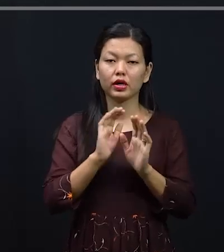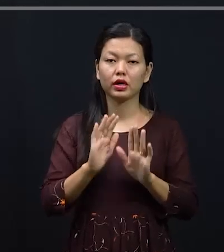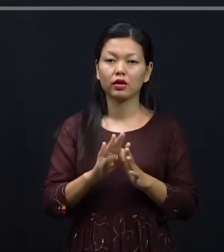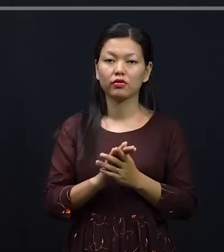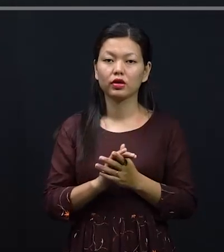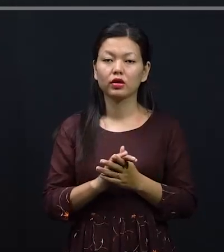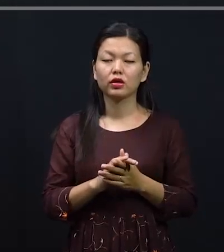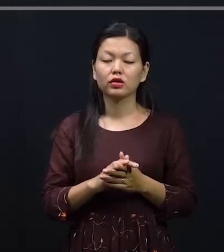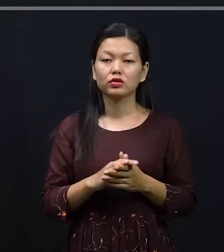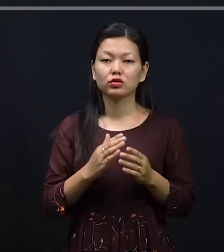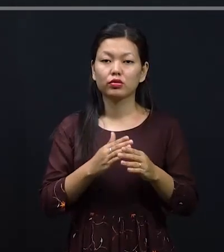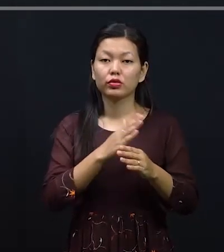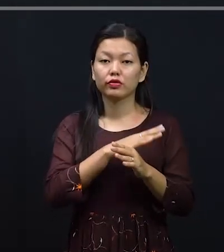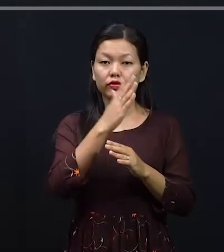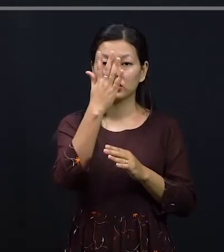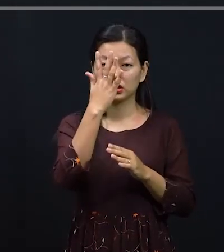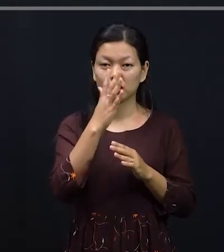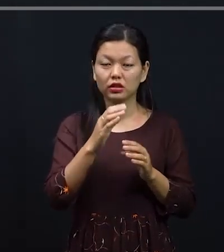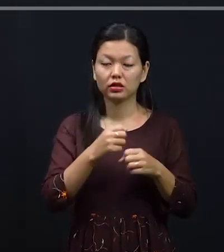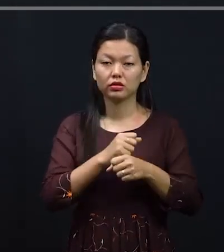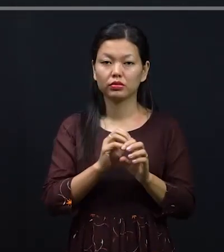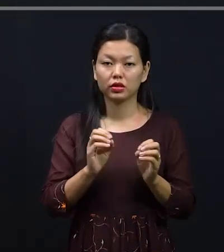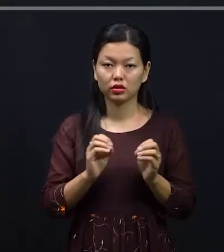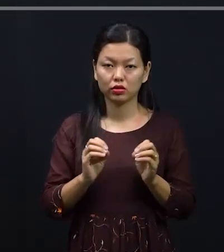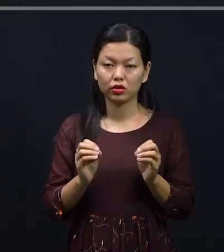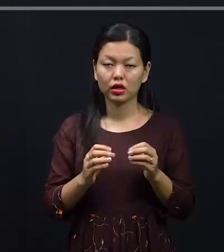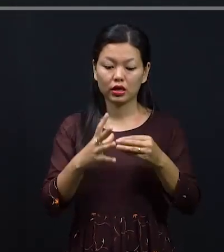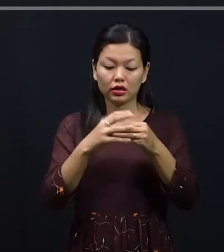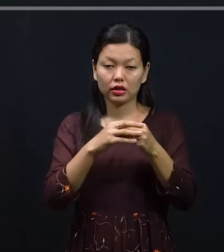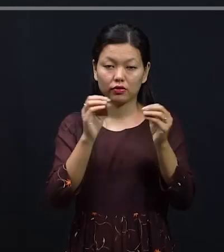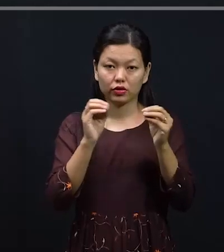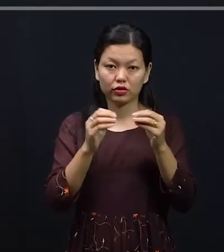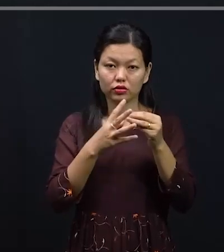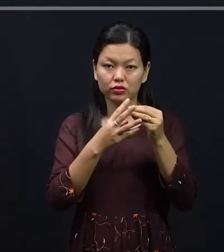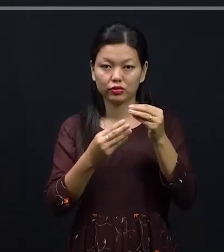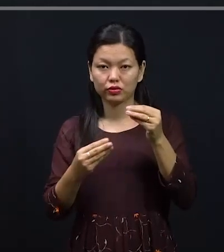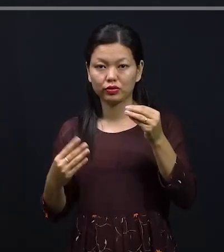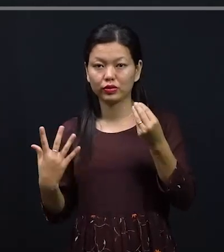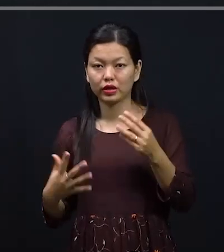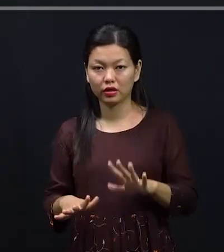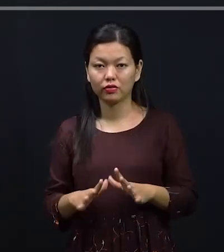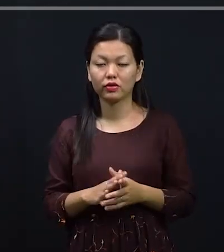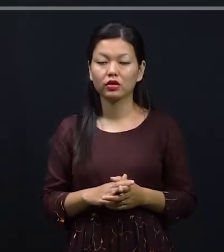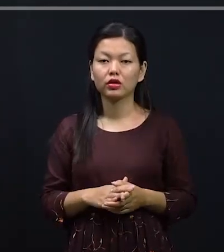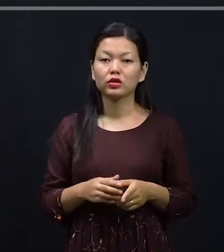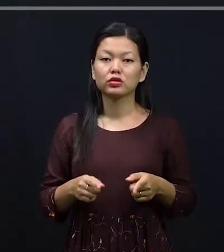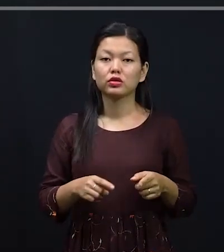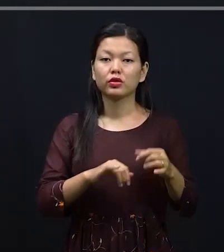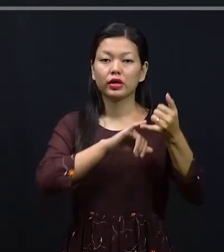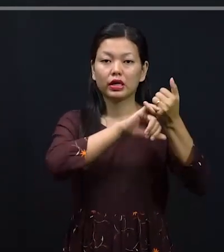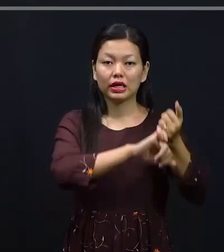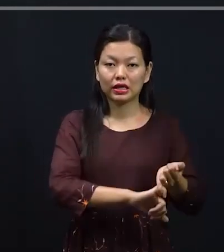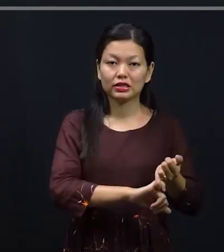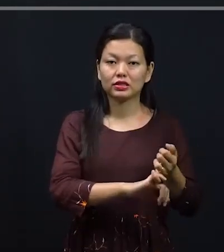any shiny or smooth colonies because it lacks the mucus coat. So the difference between the R strain and S strain is